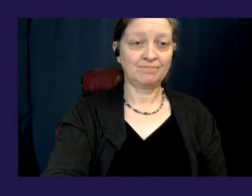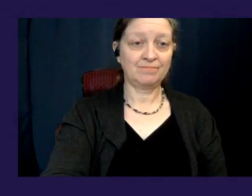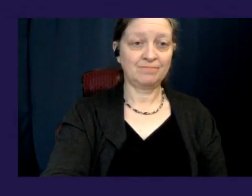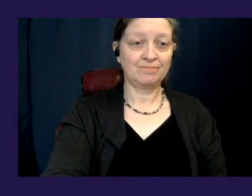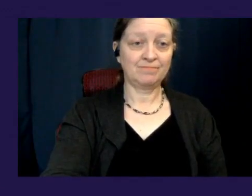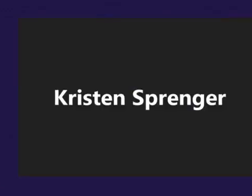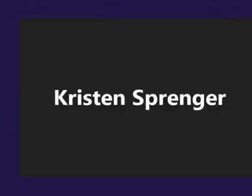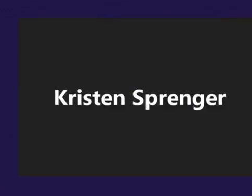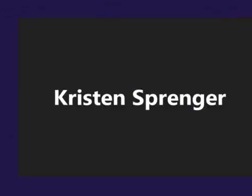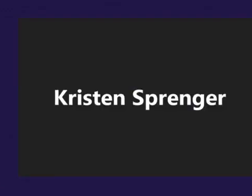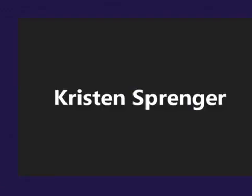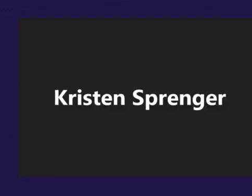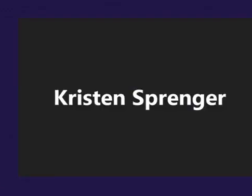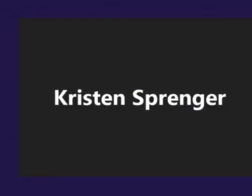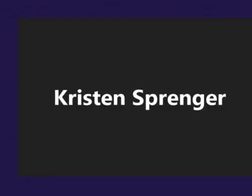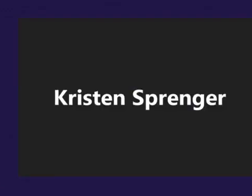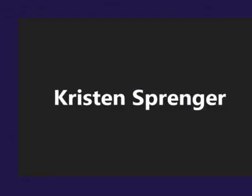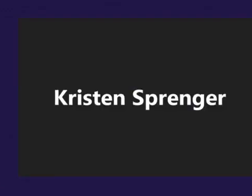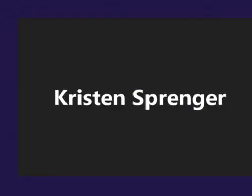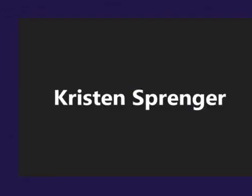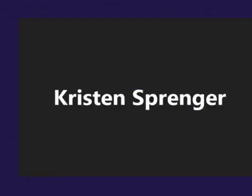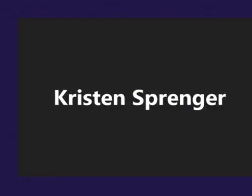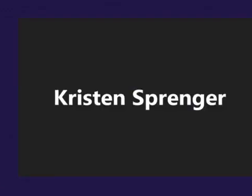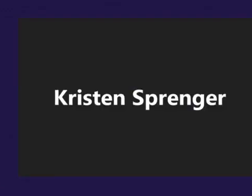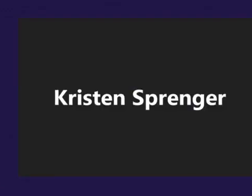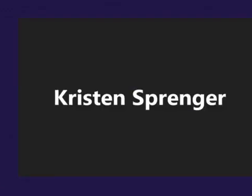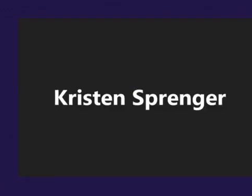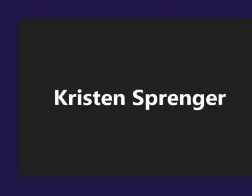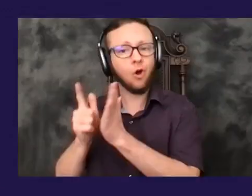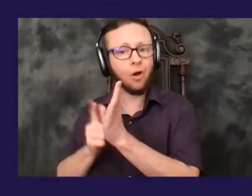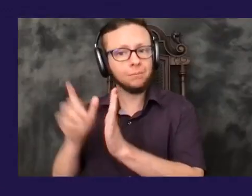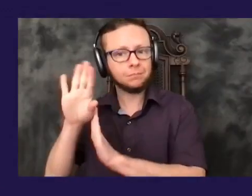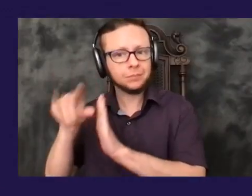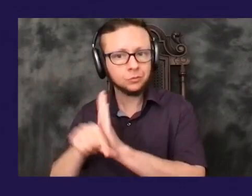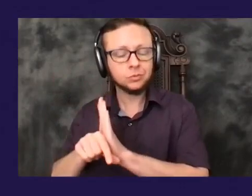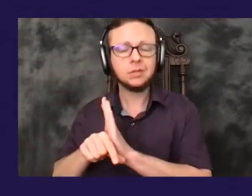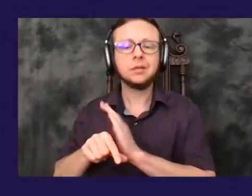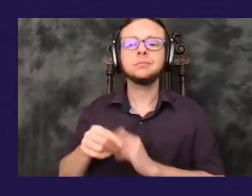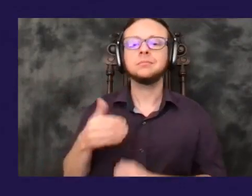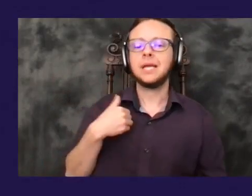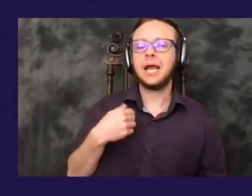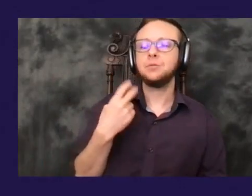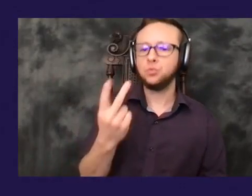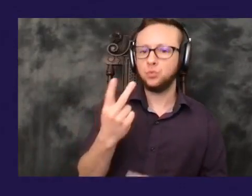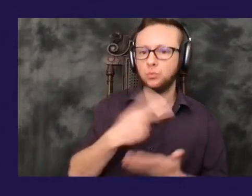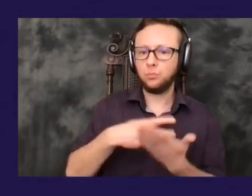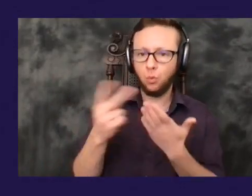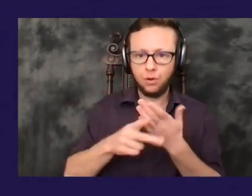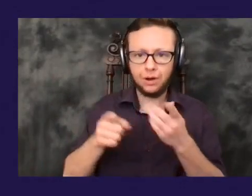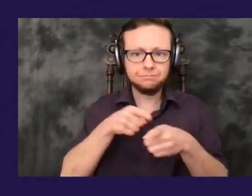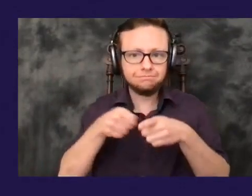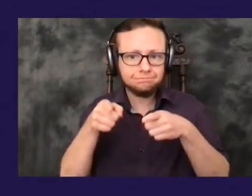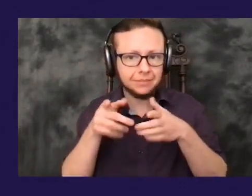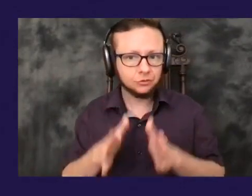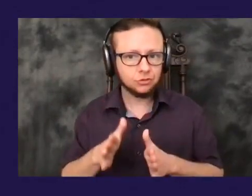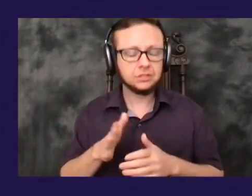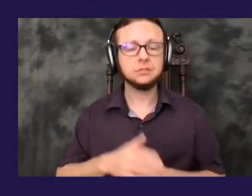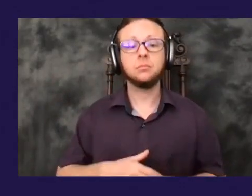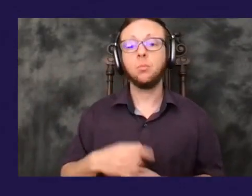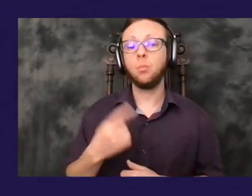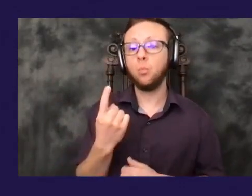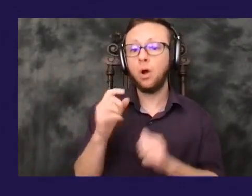a policy analyst with law background, and then we had 2 program specialists. One could